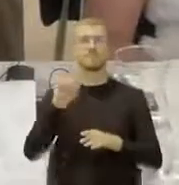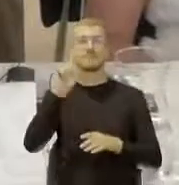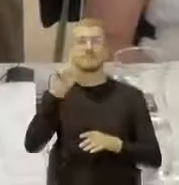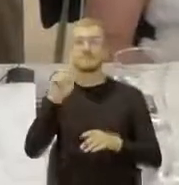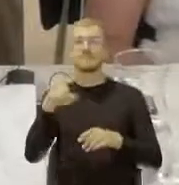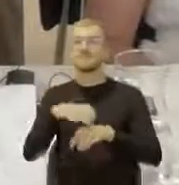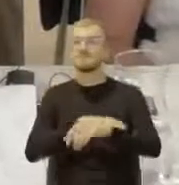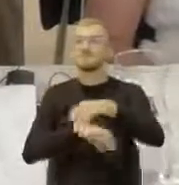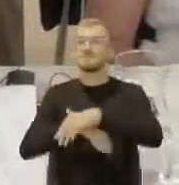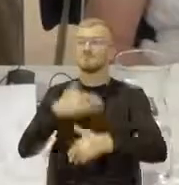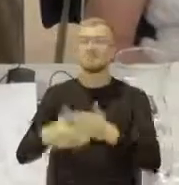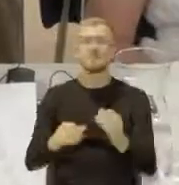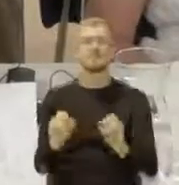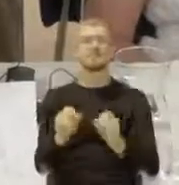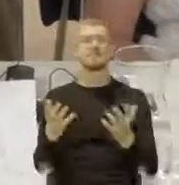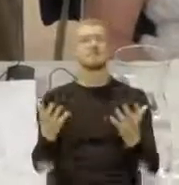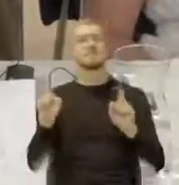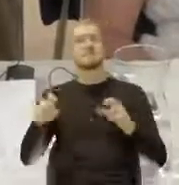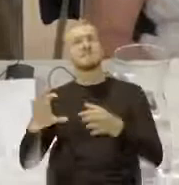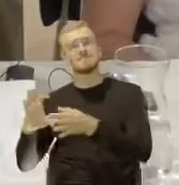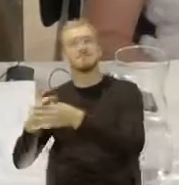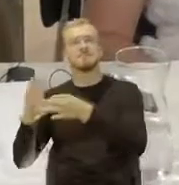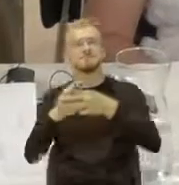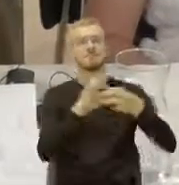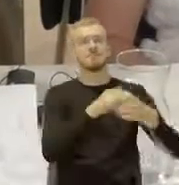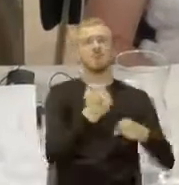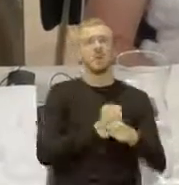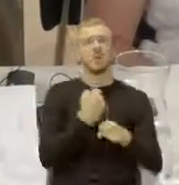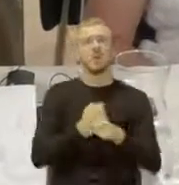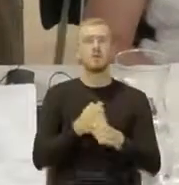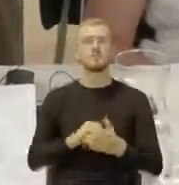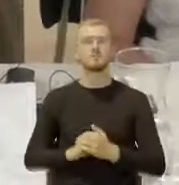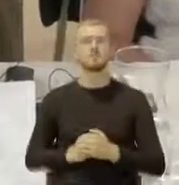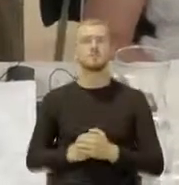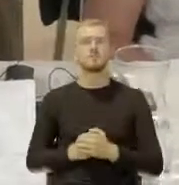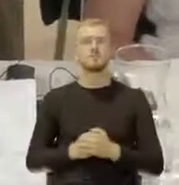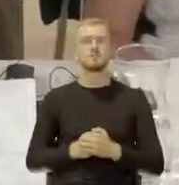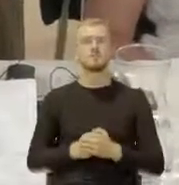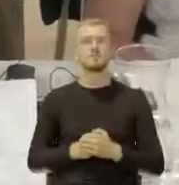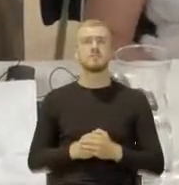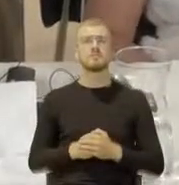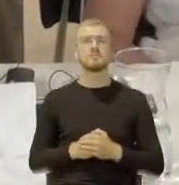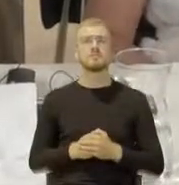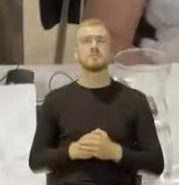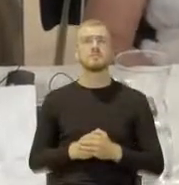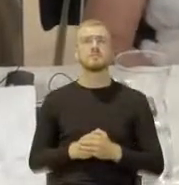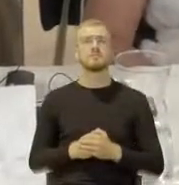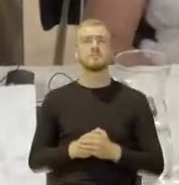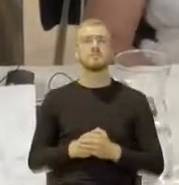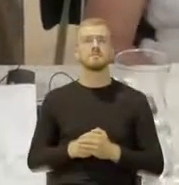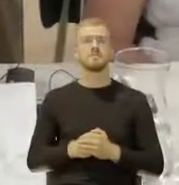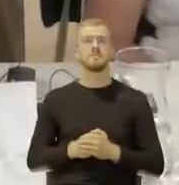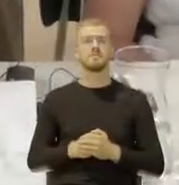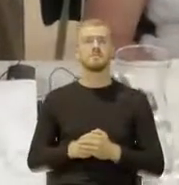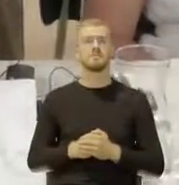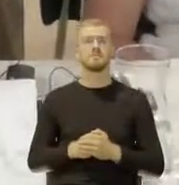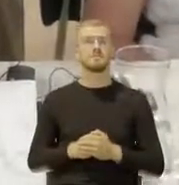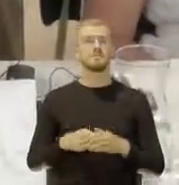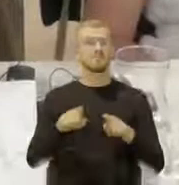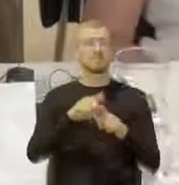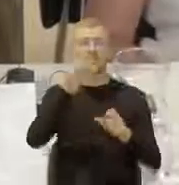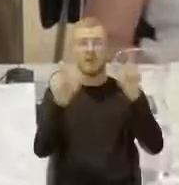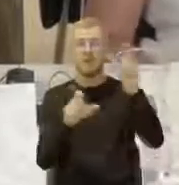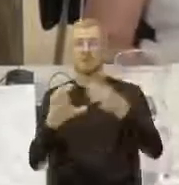together locally, continentally, and globally to demand 3 things. First of all, and I've heard it